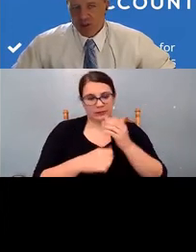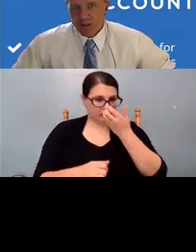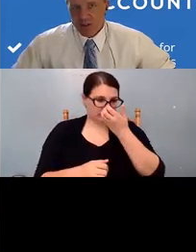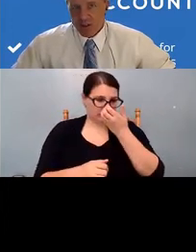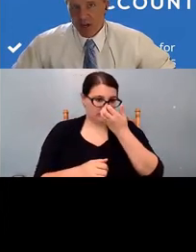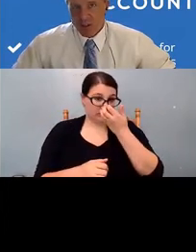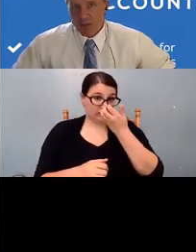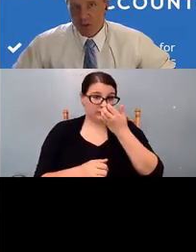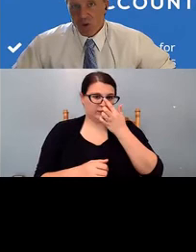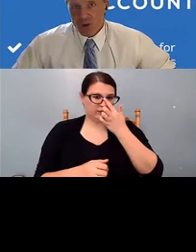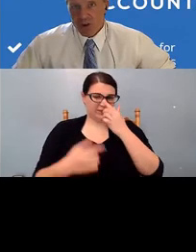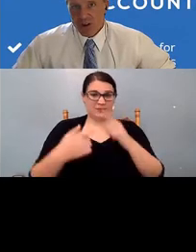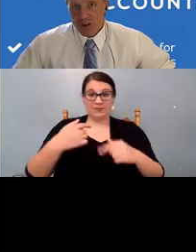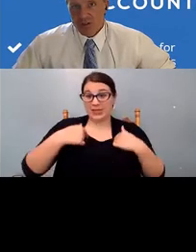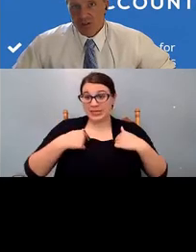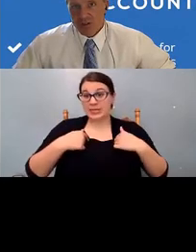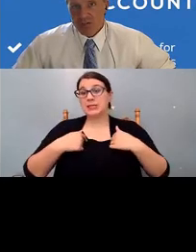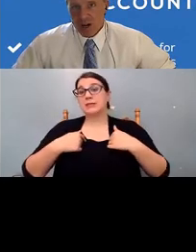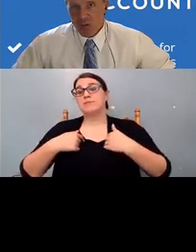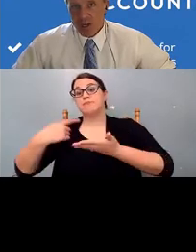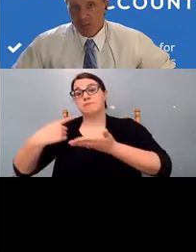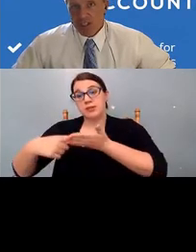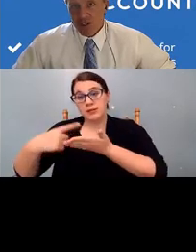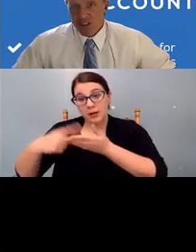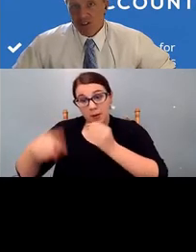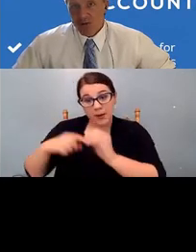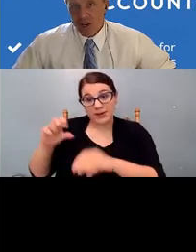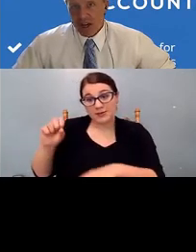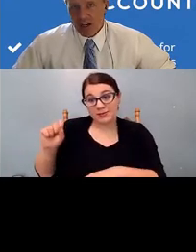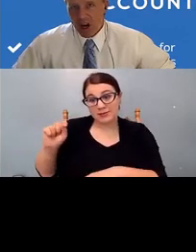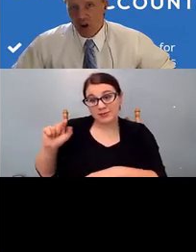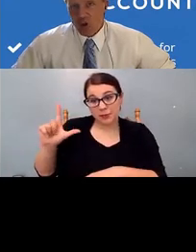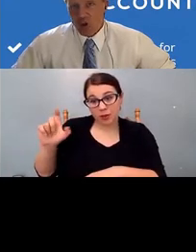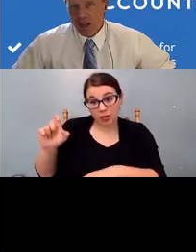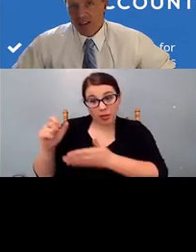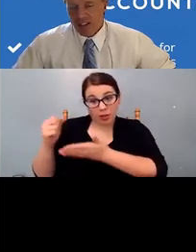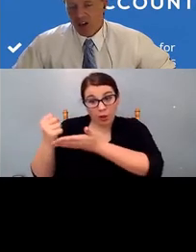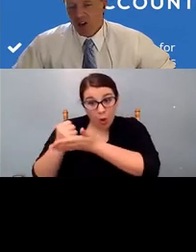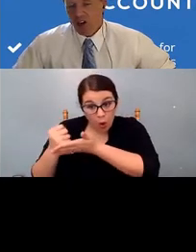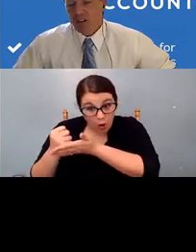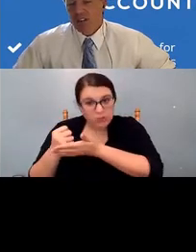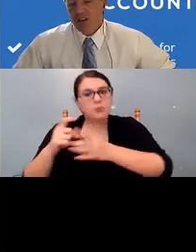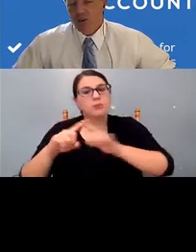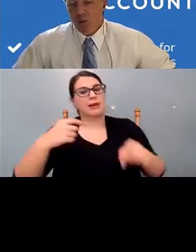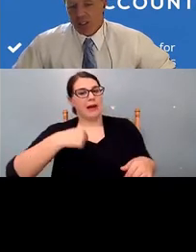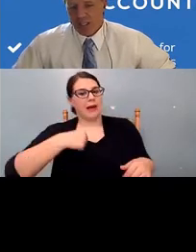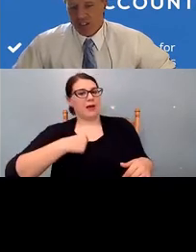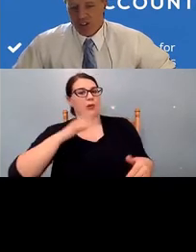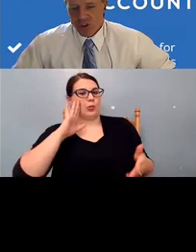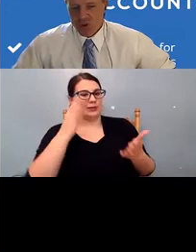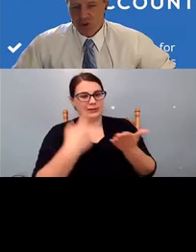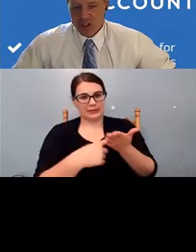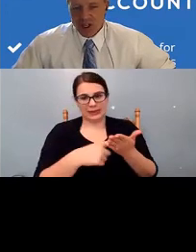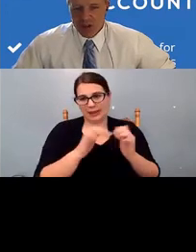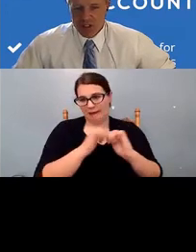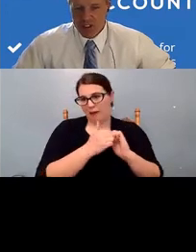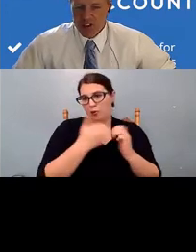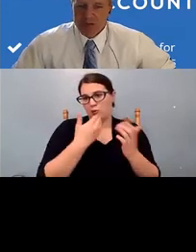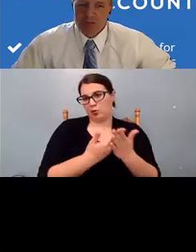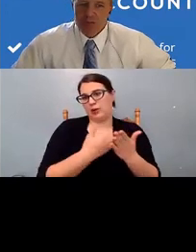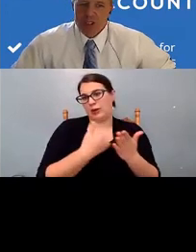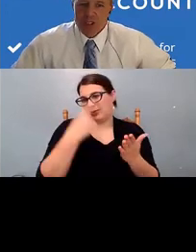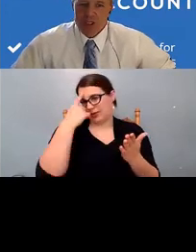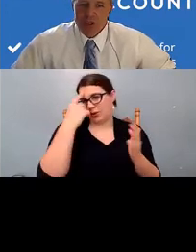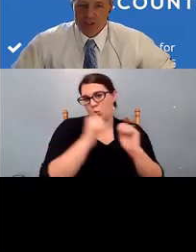you about them in order of my recommendation of how good I think they are related to